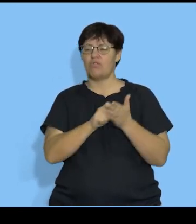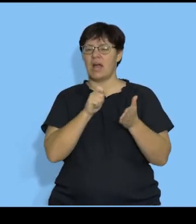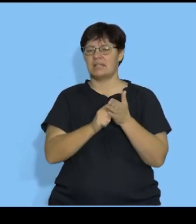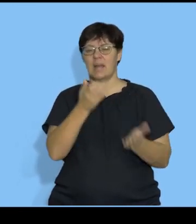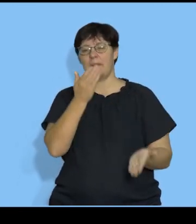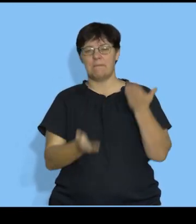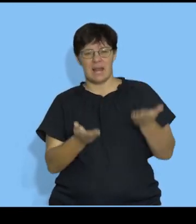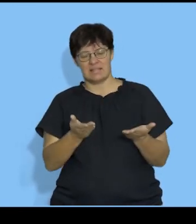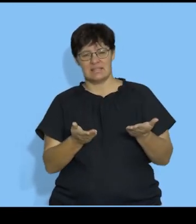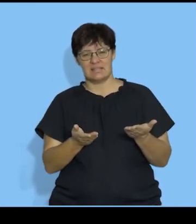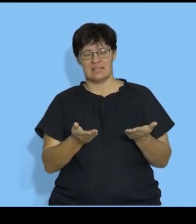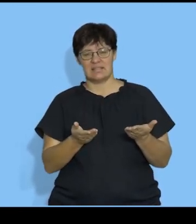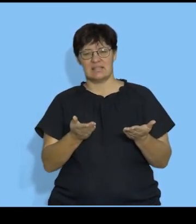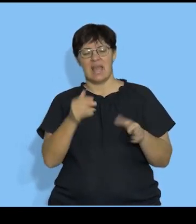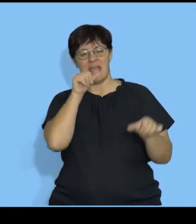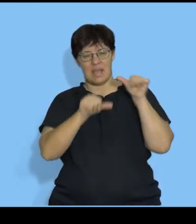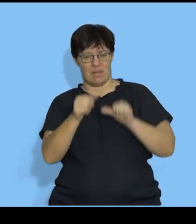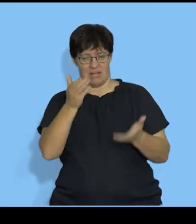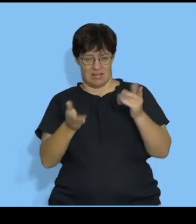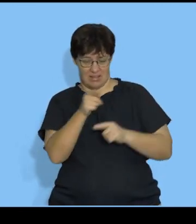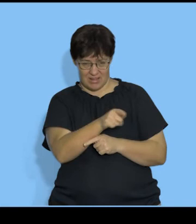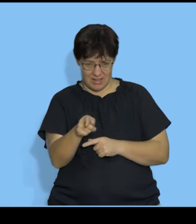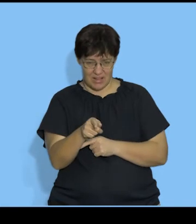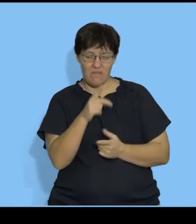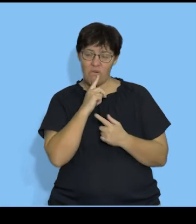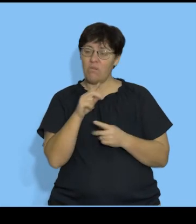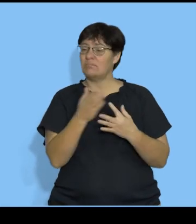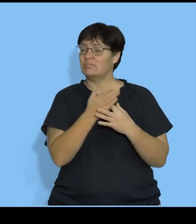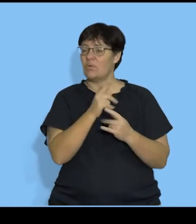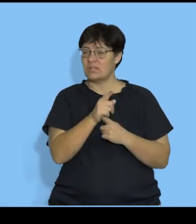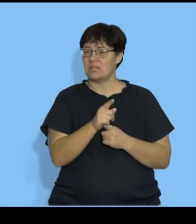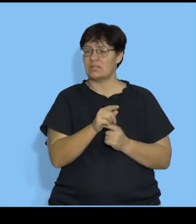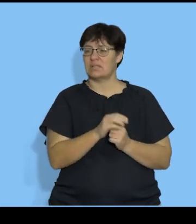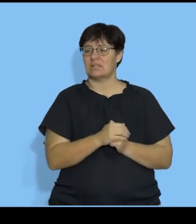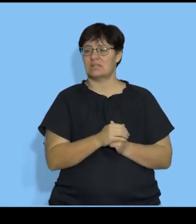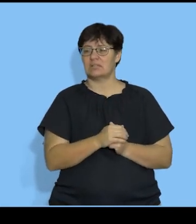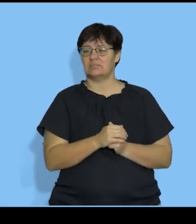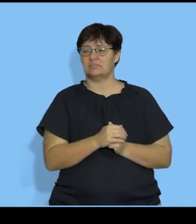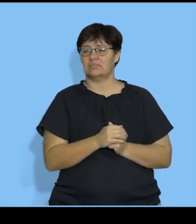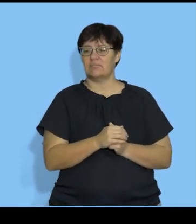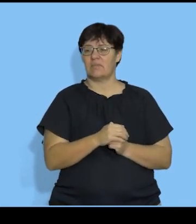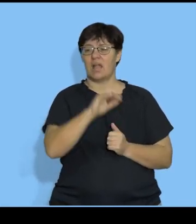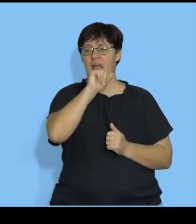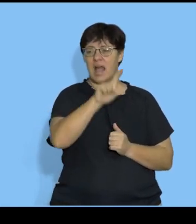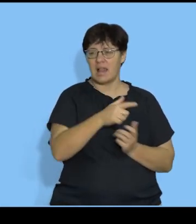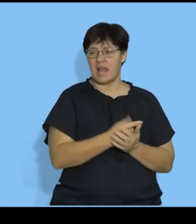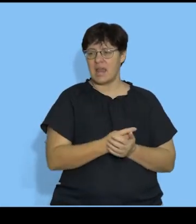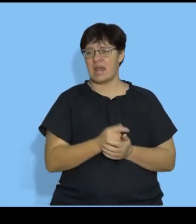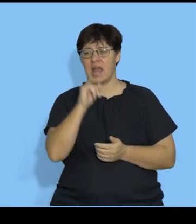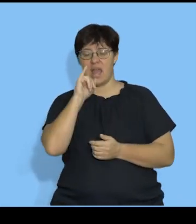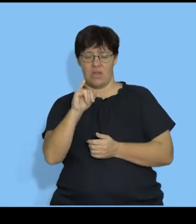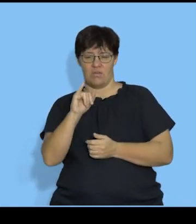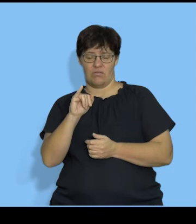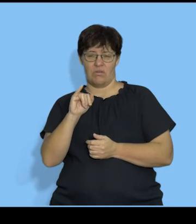chemical equations for the reaction between aluminium and iron 3 oxide, right? So we will